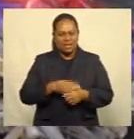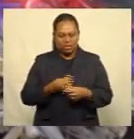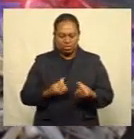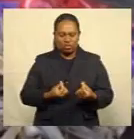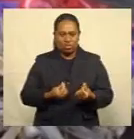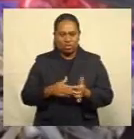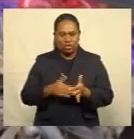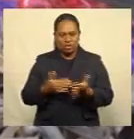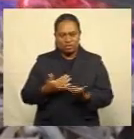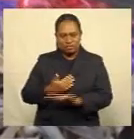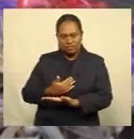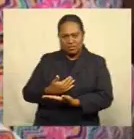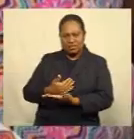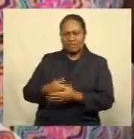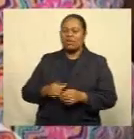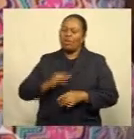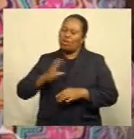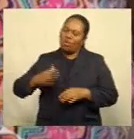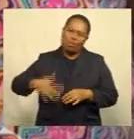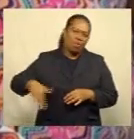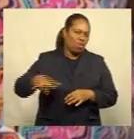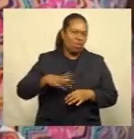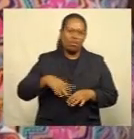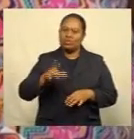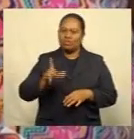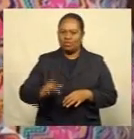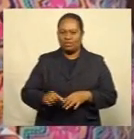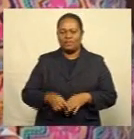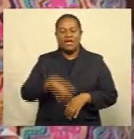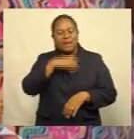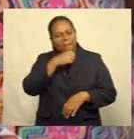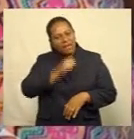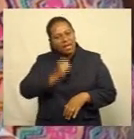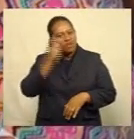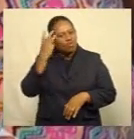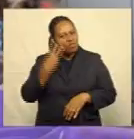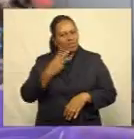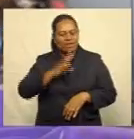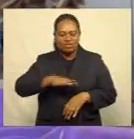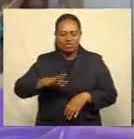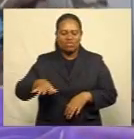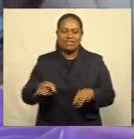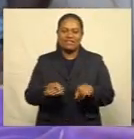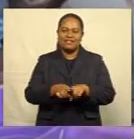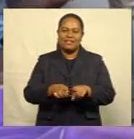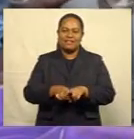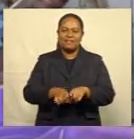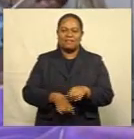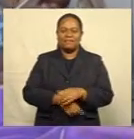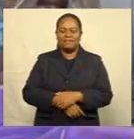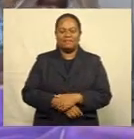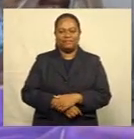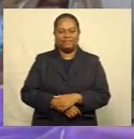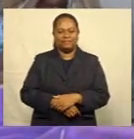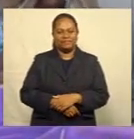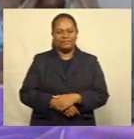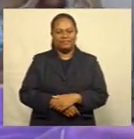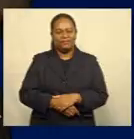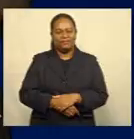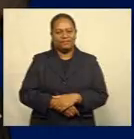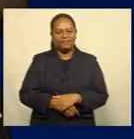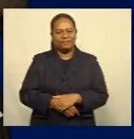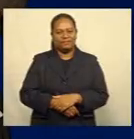a village affair as everyone does it, men, women and children alike. Eleanor Turangevu, FBC